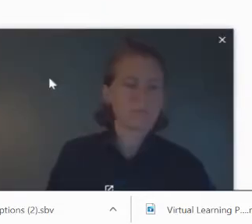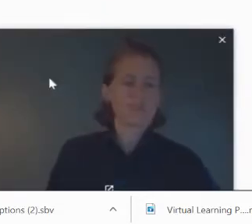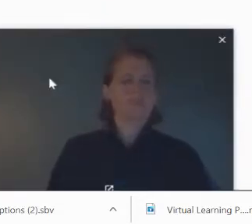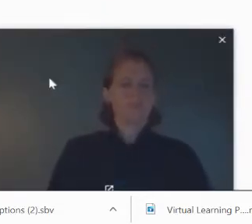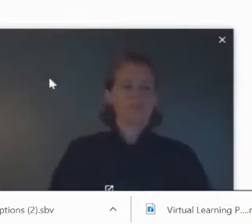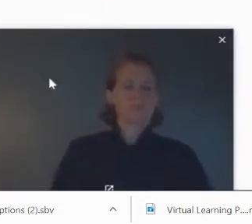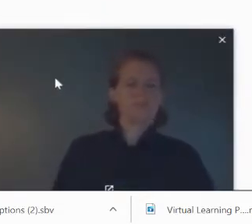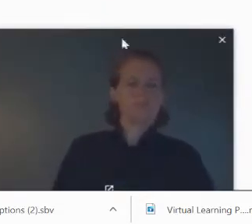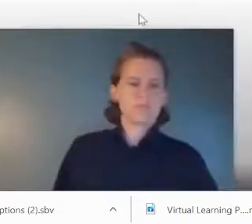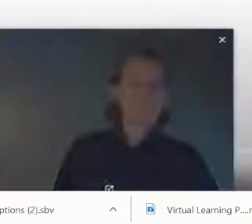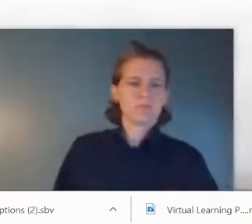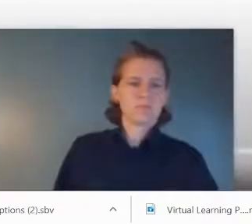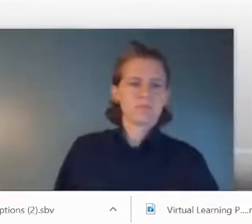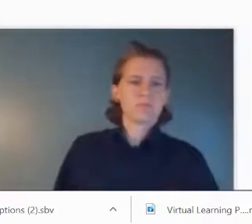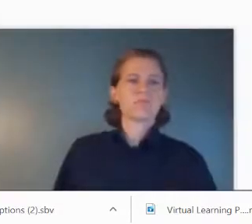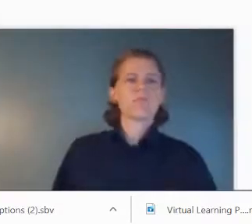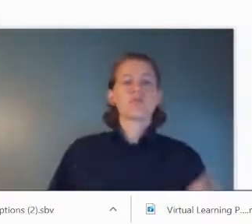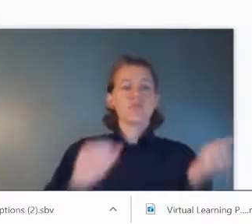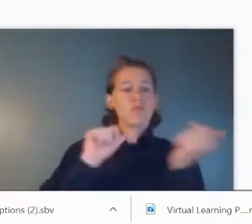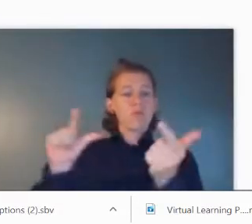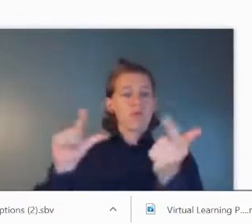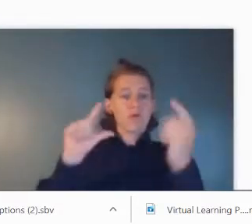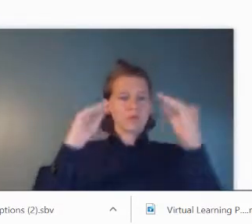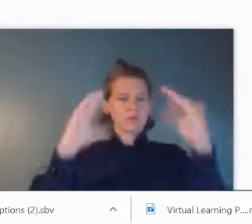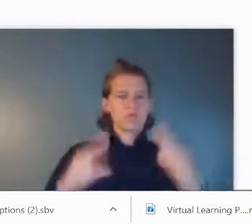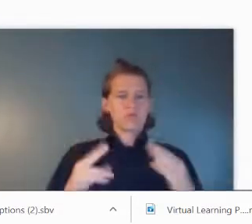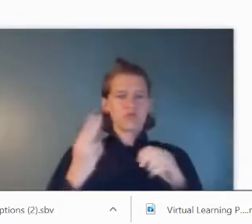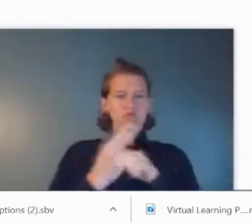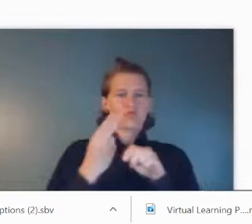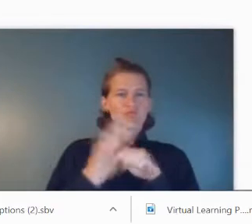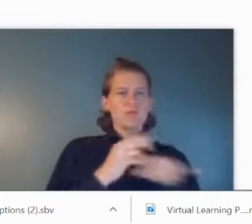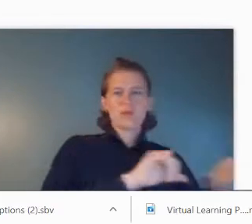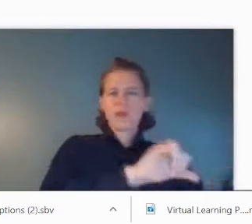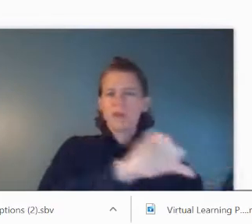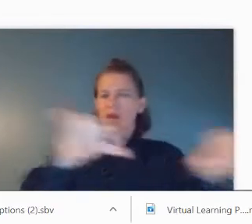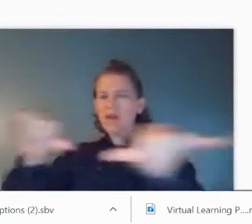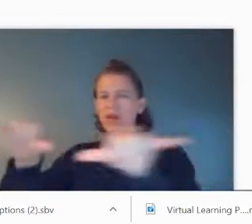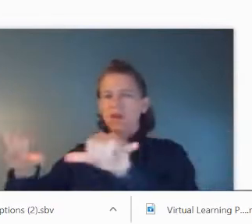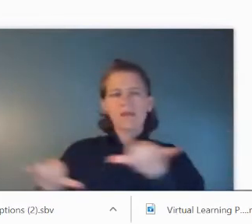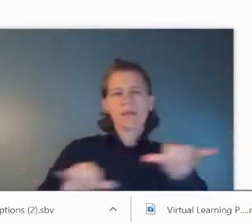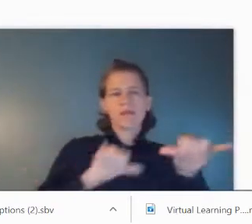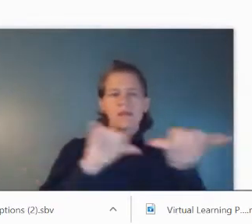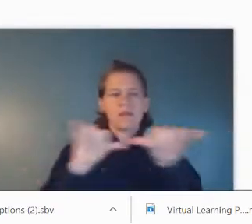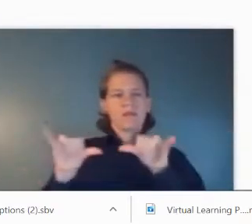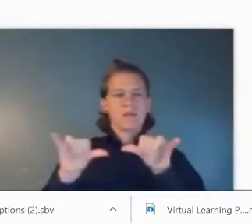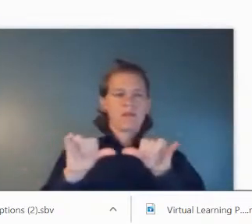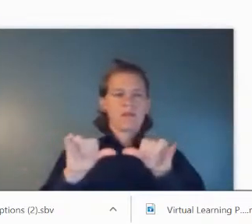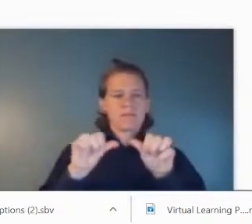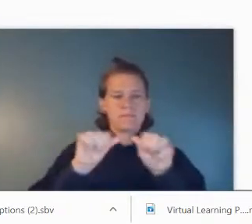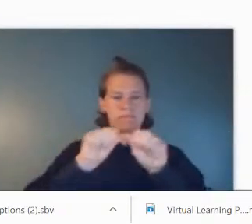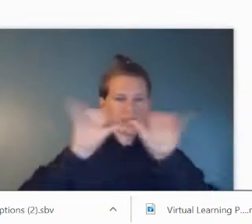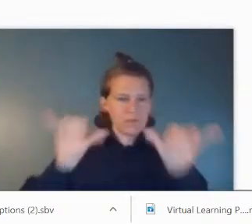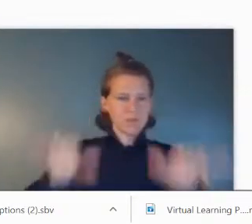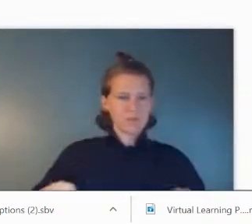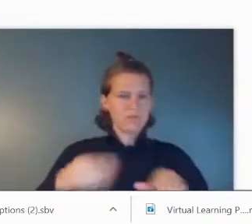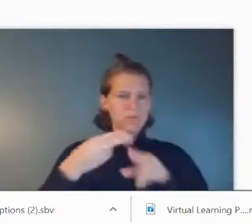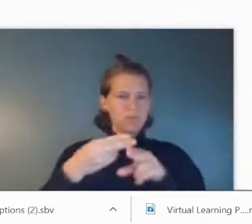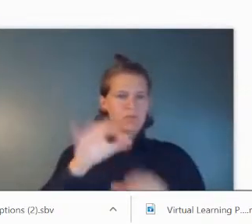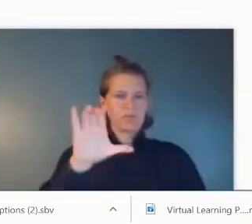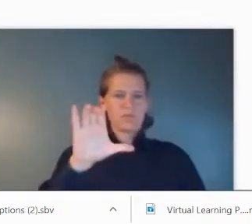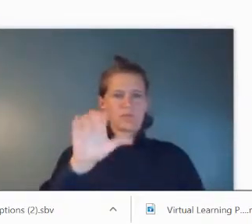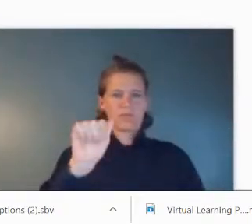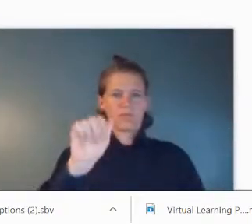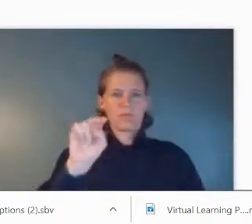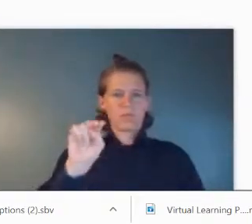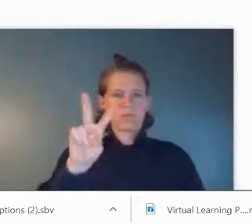will use the same learning management system canvas. So it doesn't matter if it's an English teacher, Helpful Living